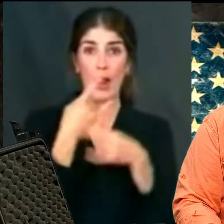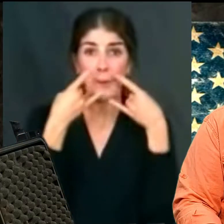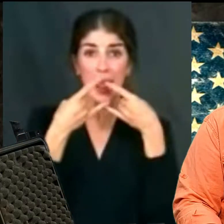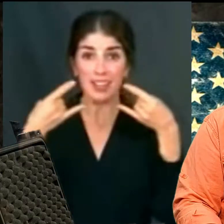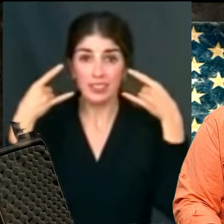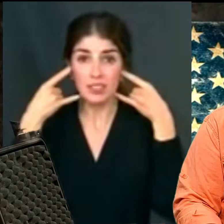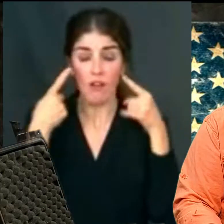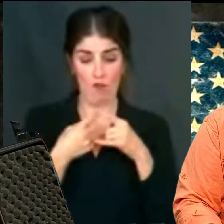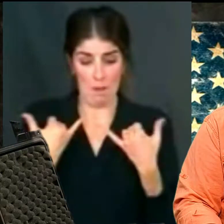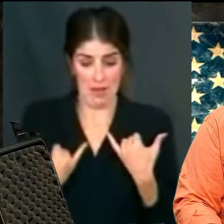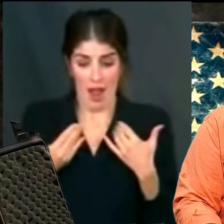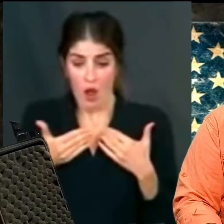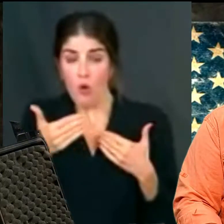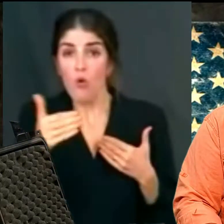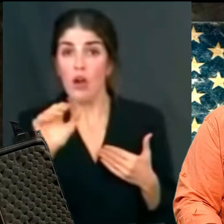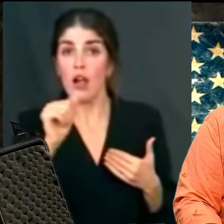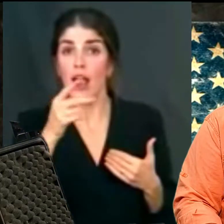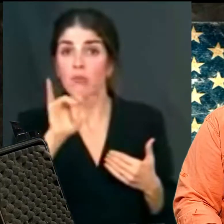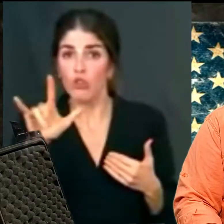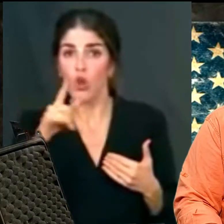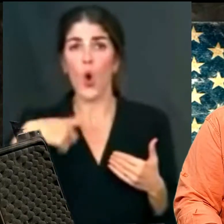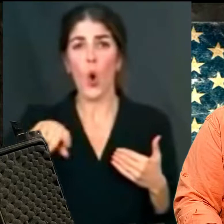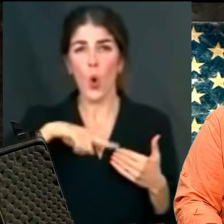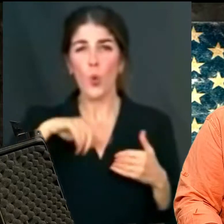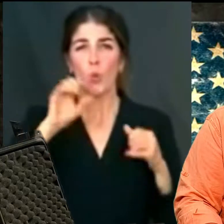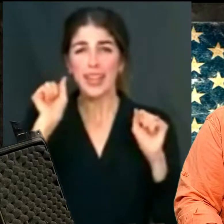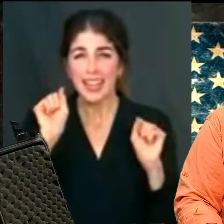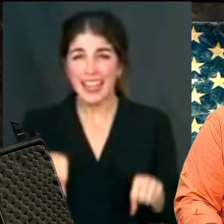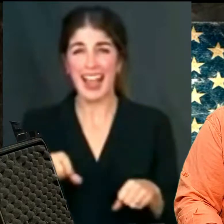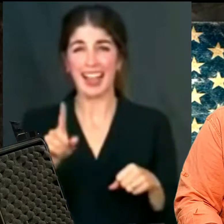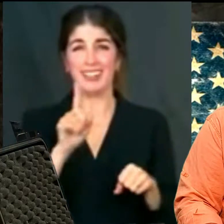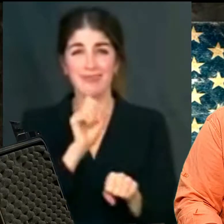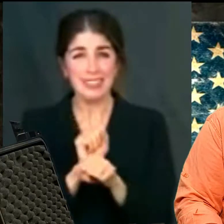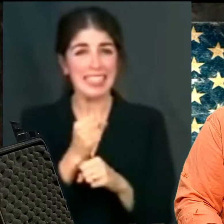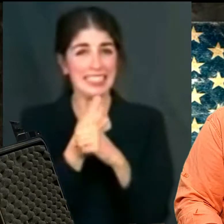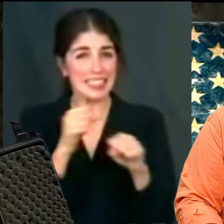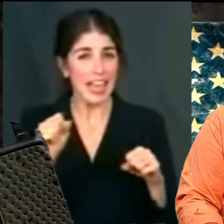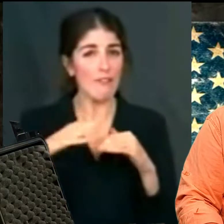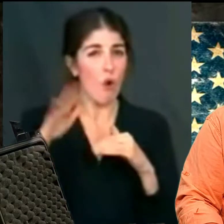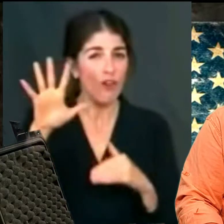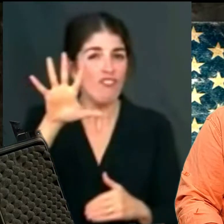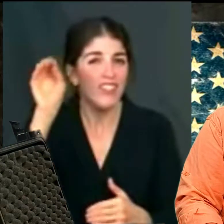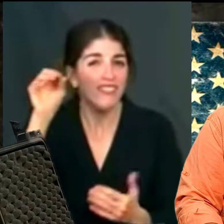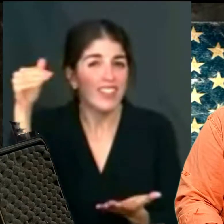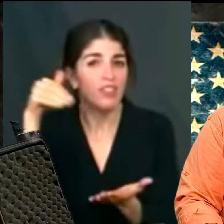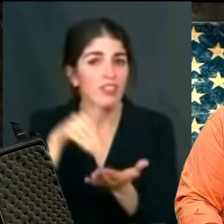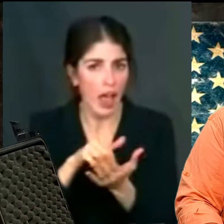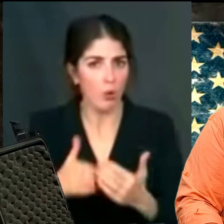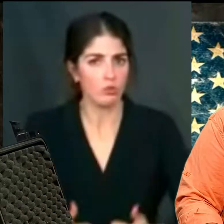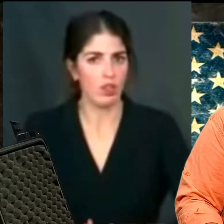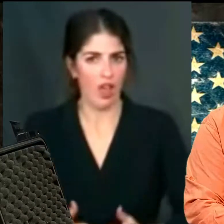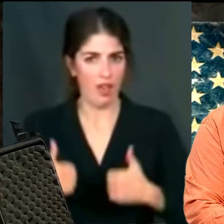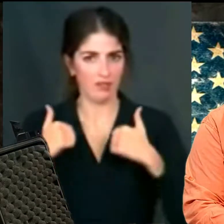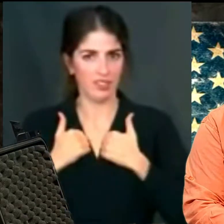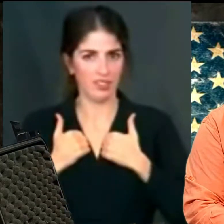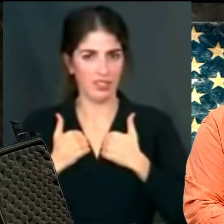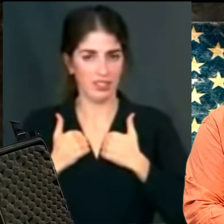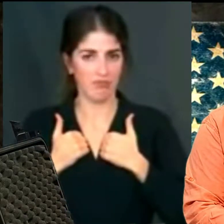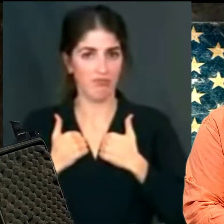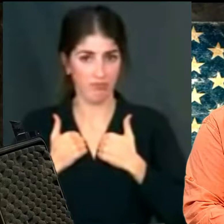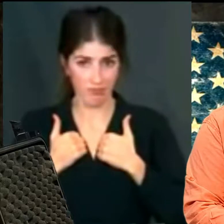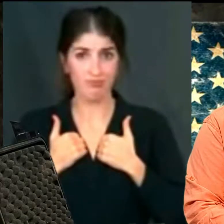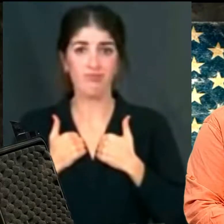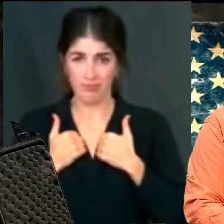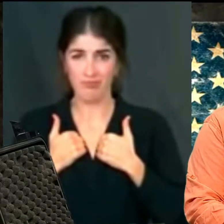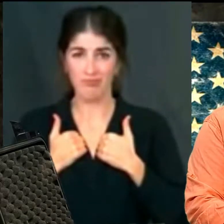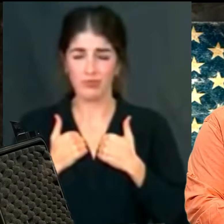the PMR30 being reliable enough so that I can carry it with confidence. So let's